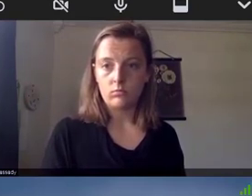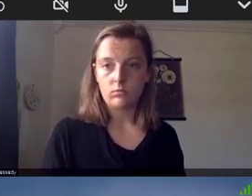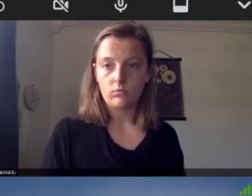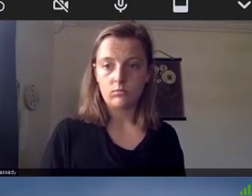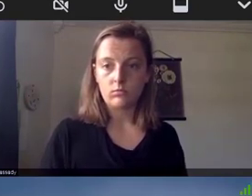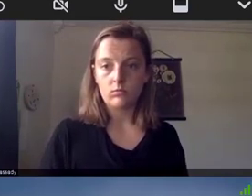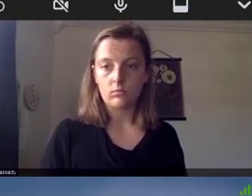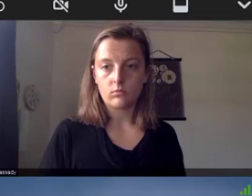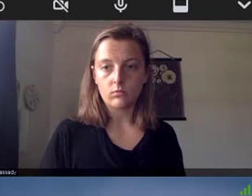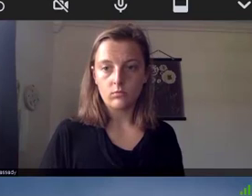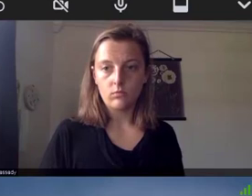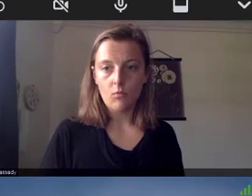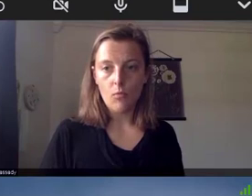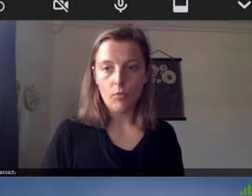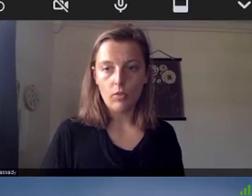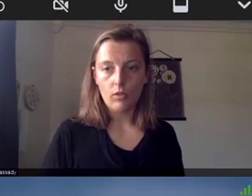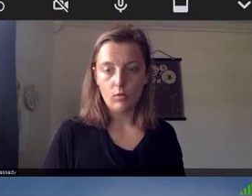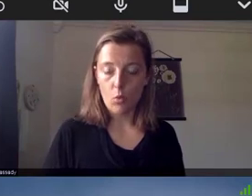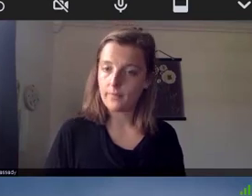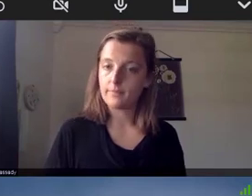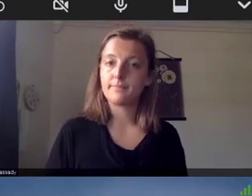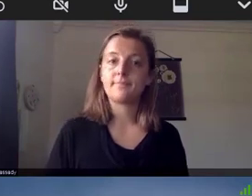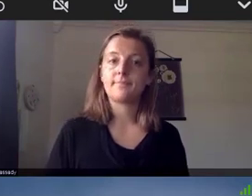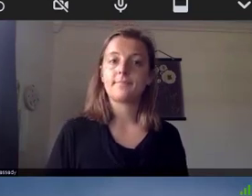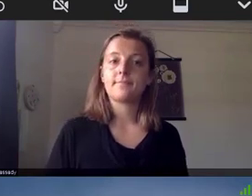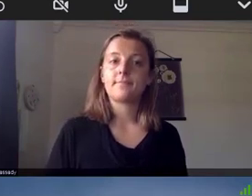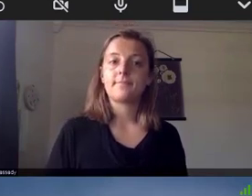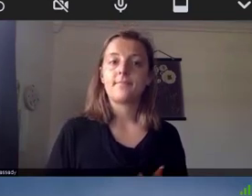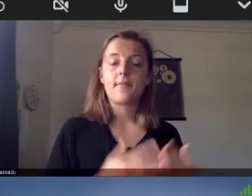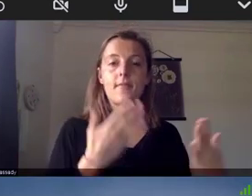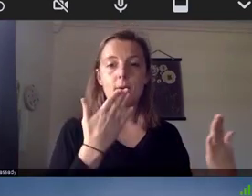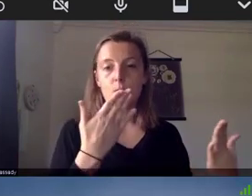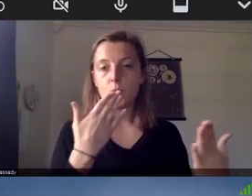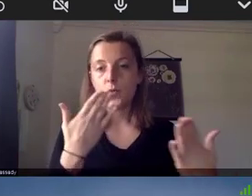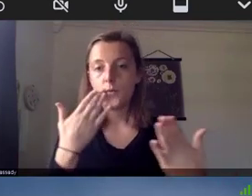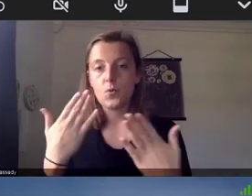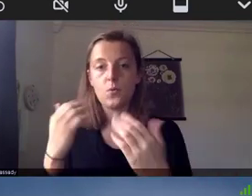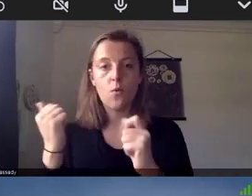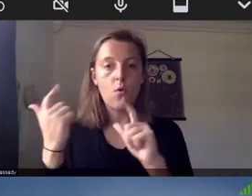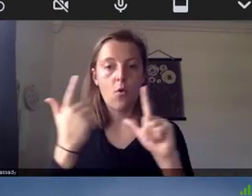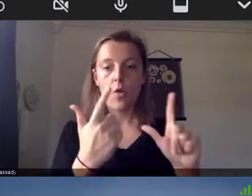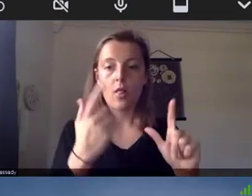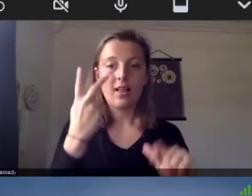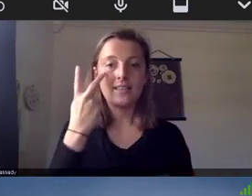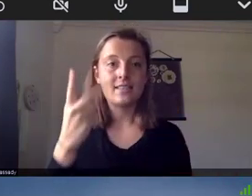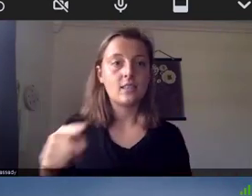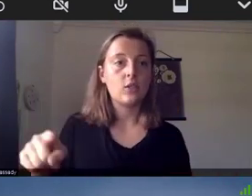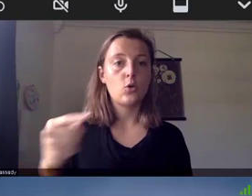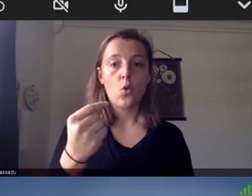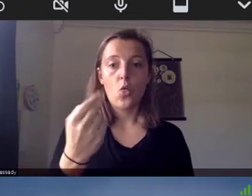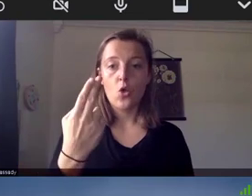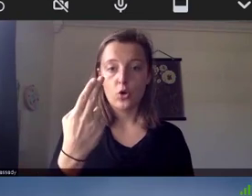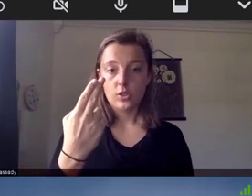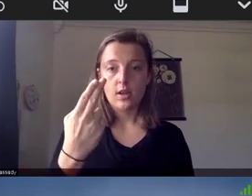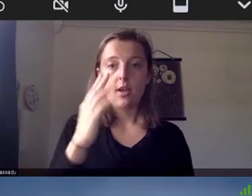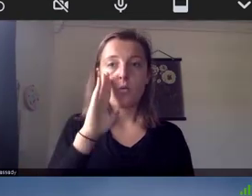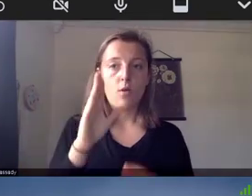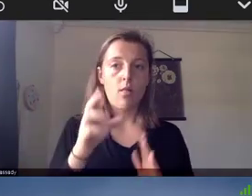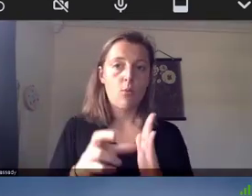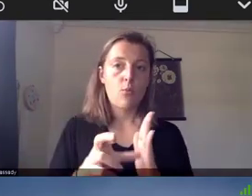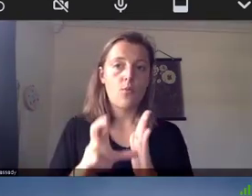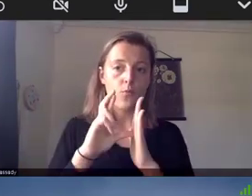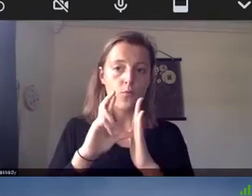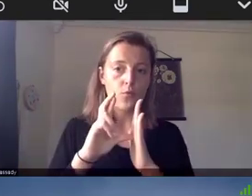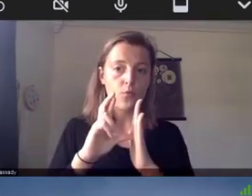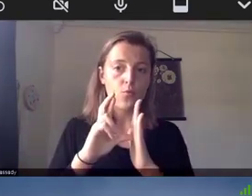All right. Thanks very much, everyone. I will see you on Thursday, where we'll go over the practice